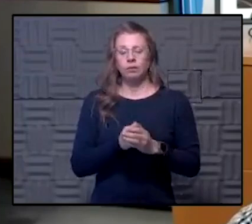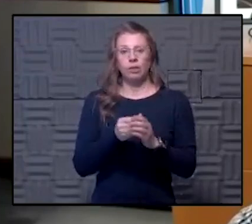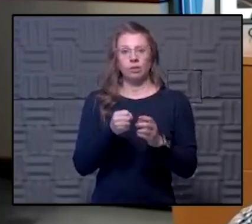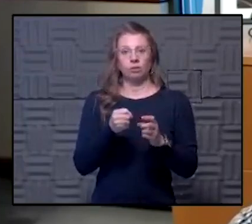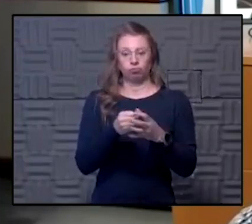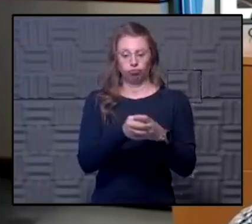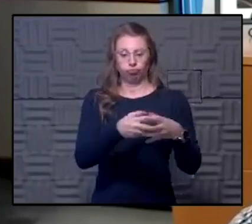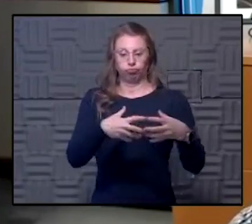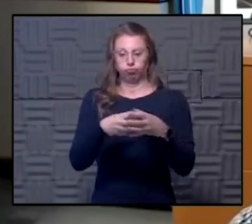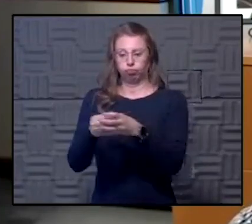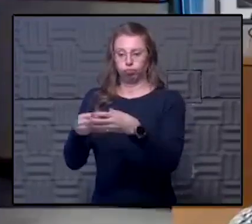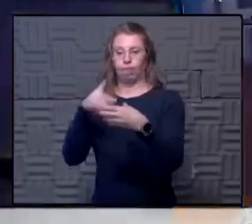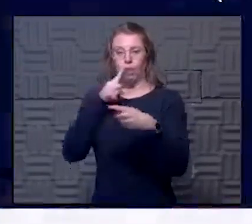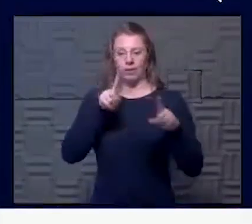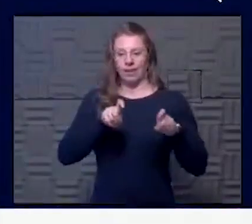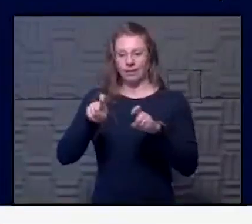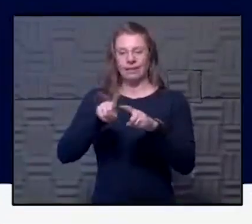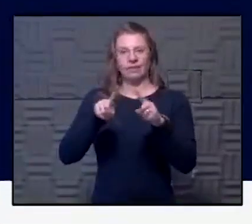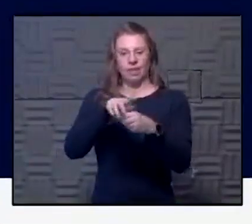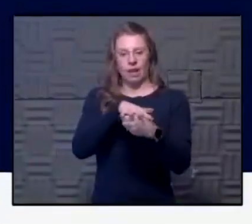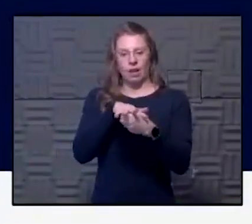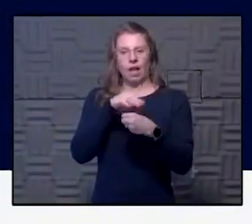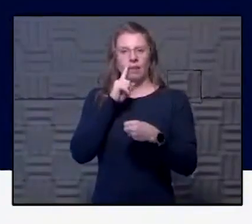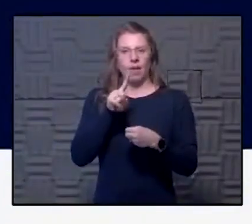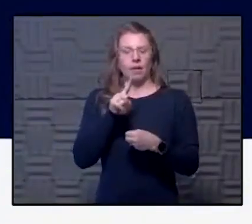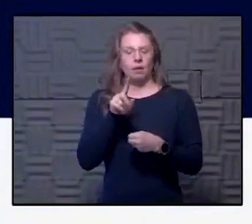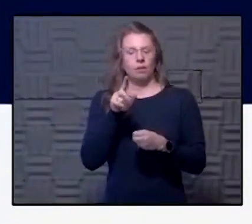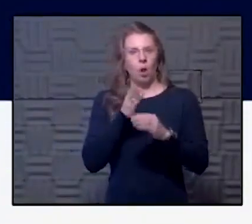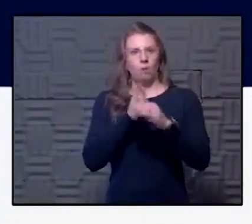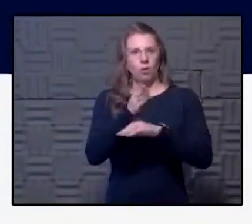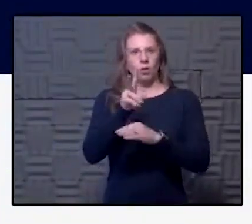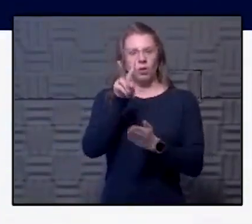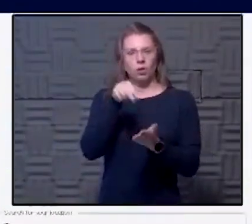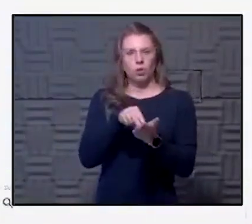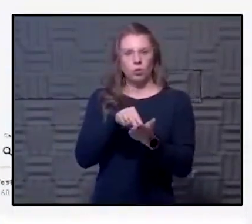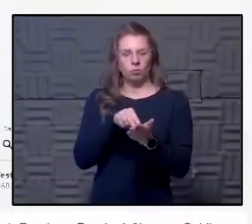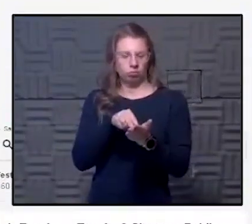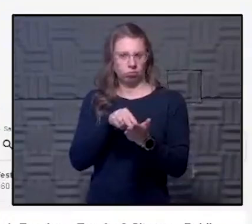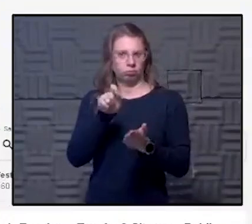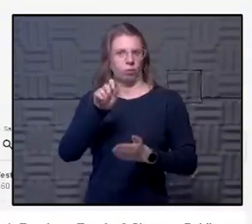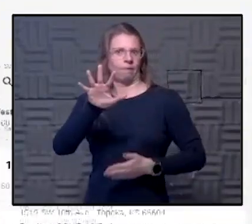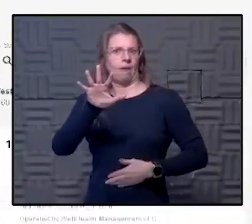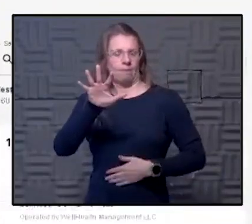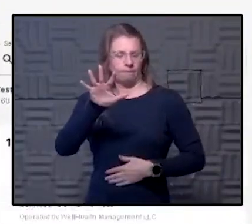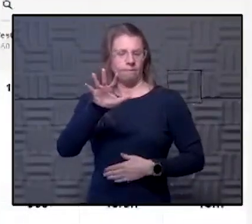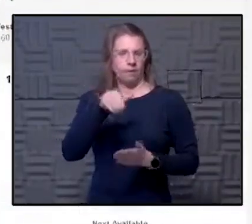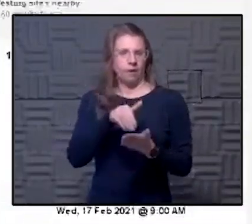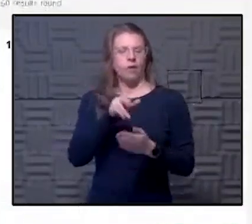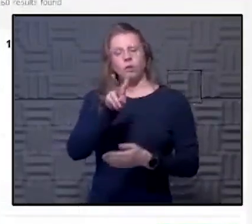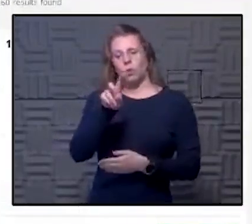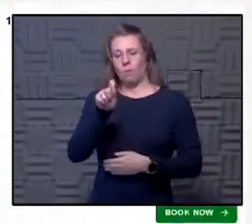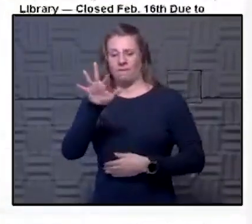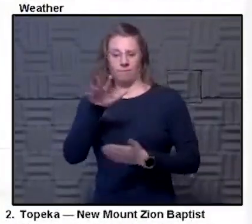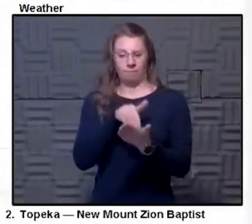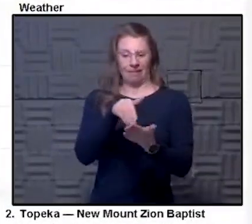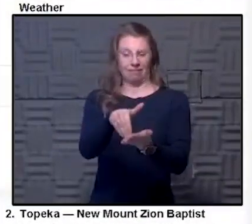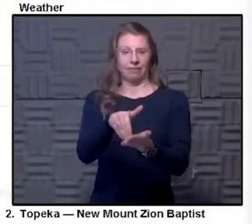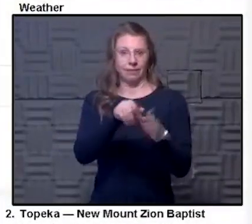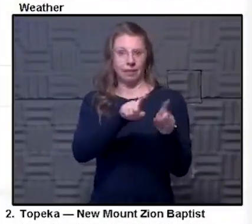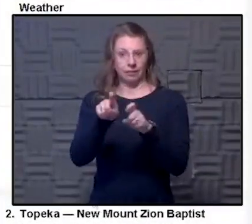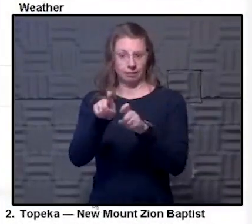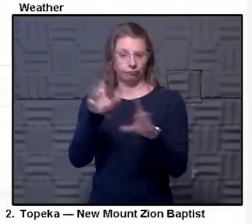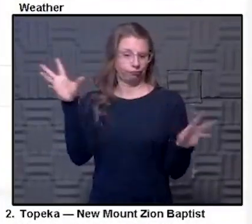areas. We're, I think, right around 2.5 million tests now having been performed in the state of Kansas, and it really helps us from